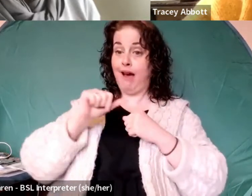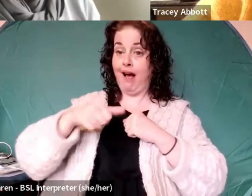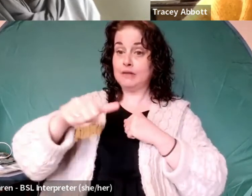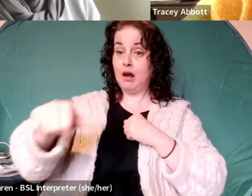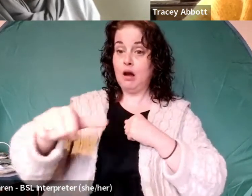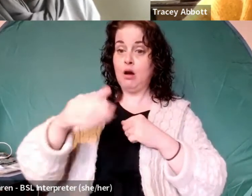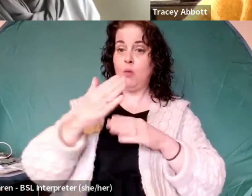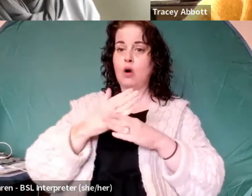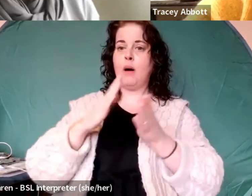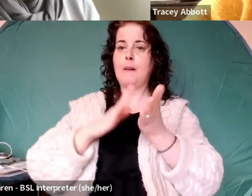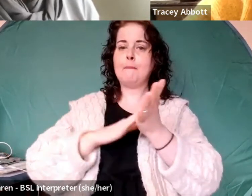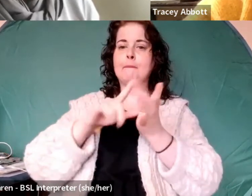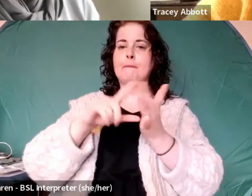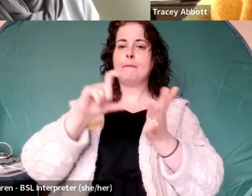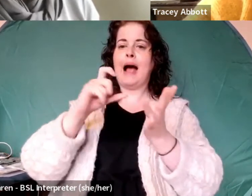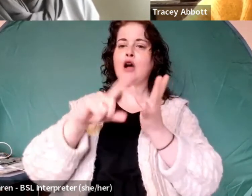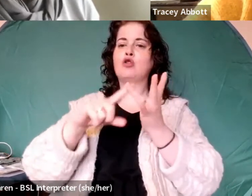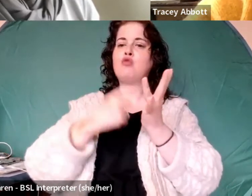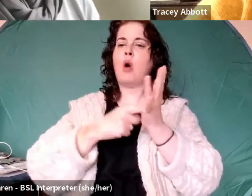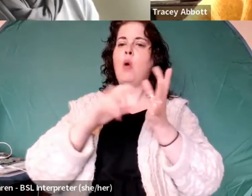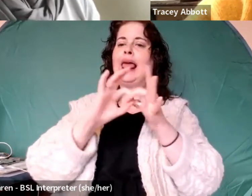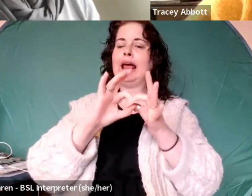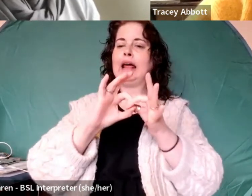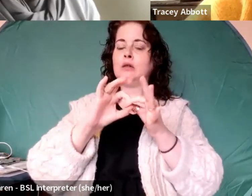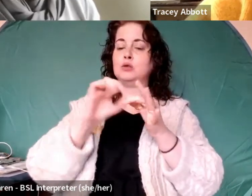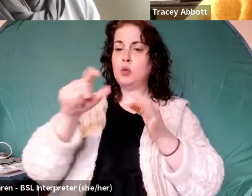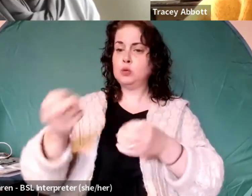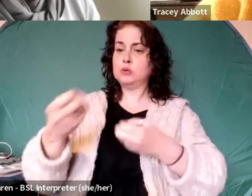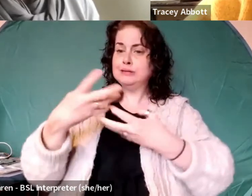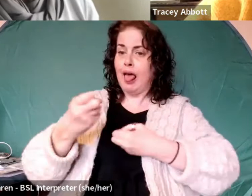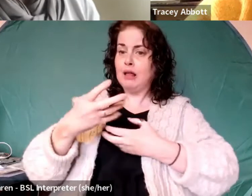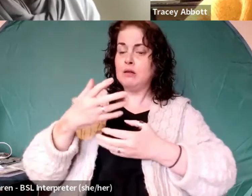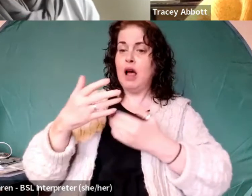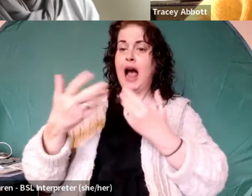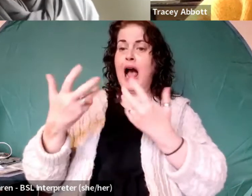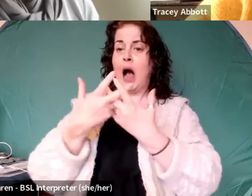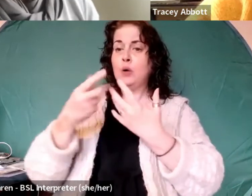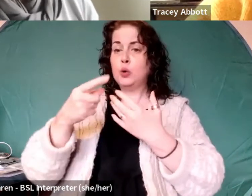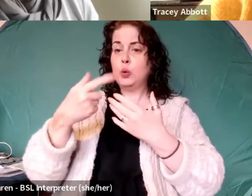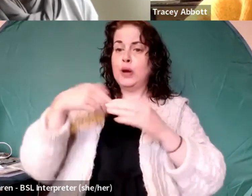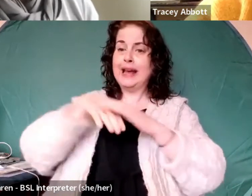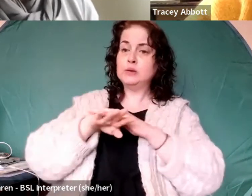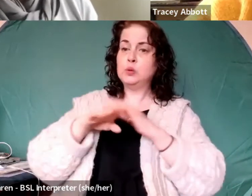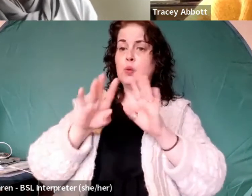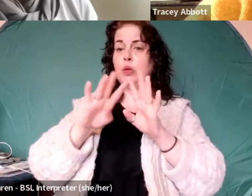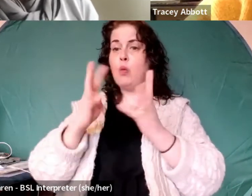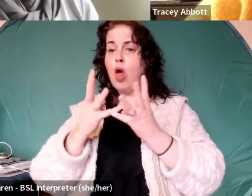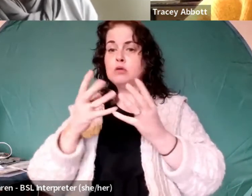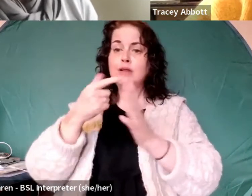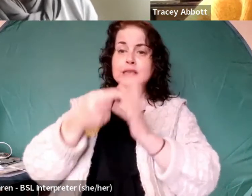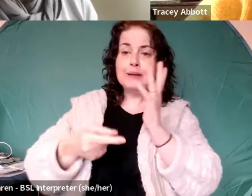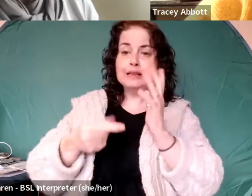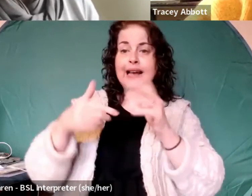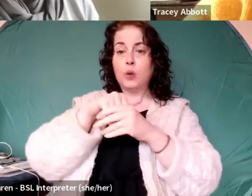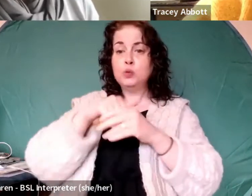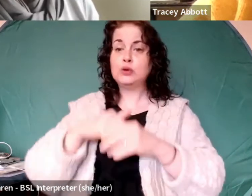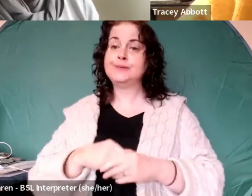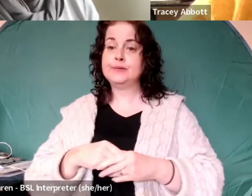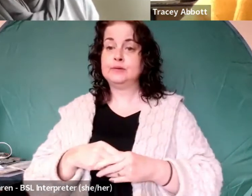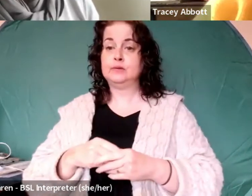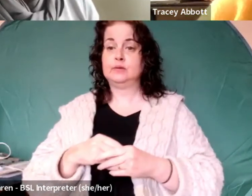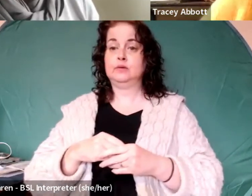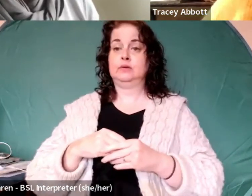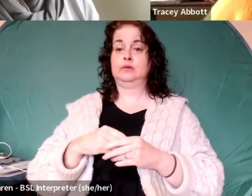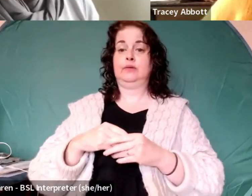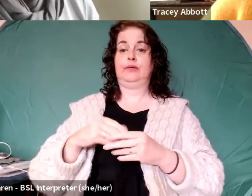work at Microlink now. But I just wondered if you wanted to perhaps tell us a bit about how you got into the whole world of disability and inclusion.